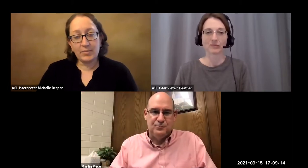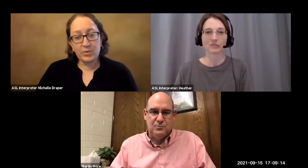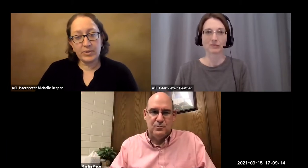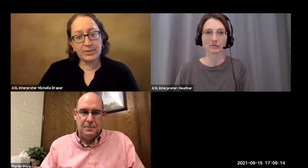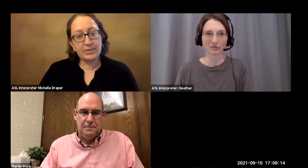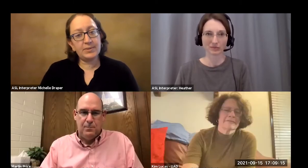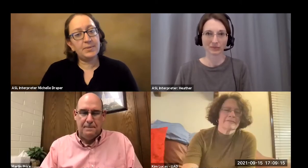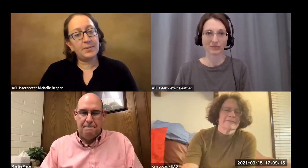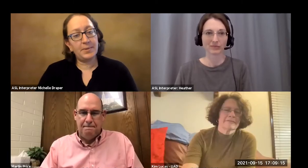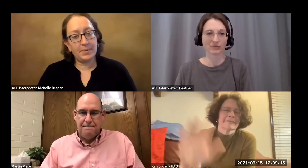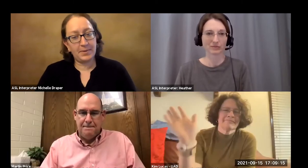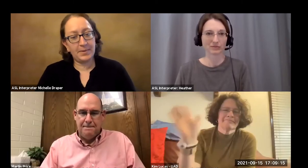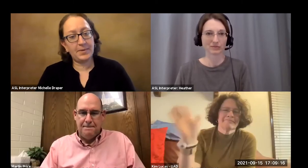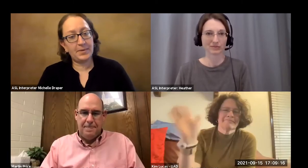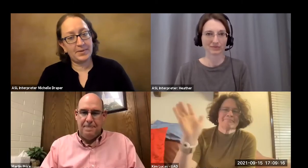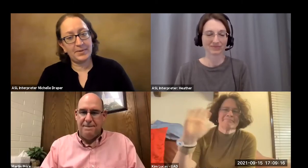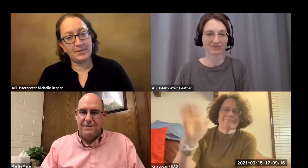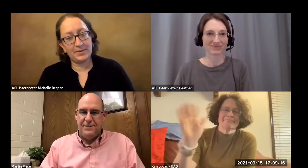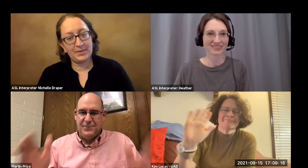Next, we have Kim Lucas.